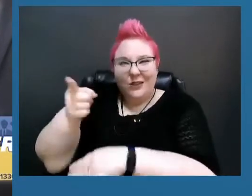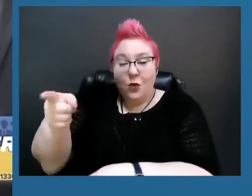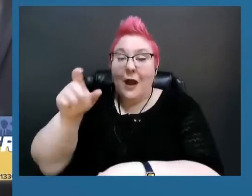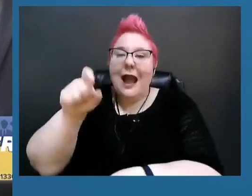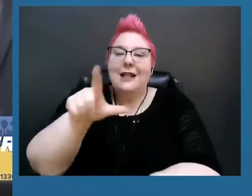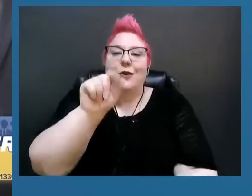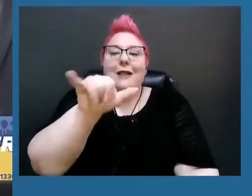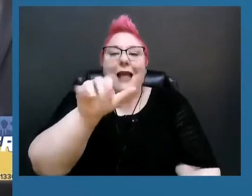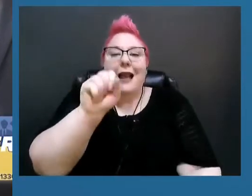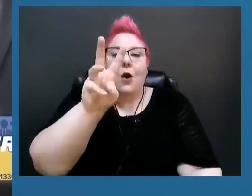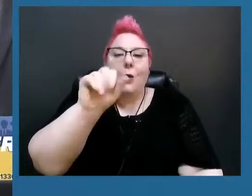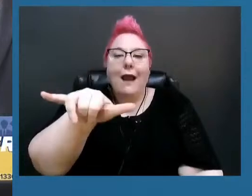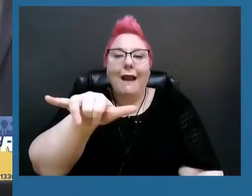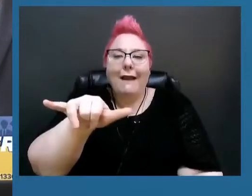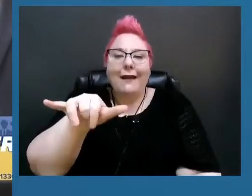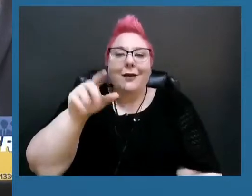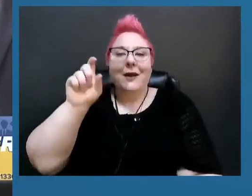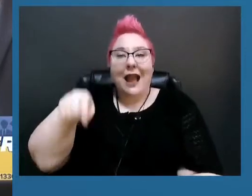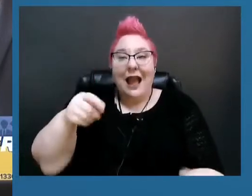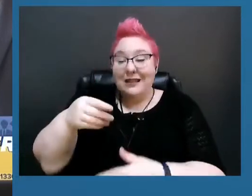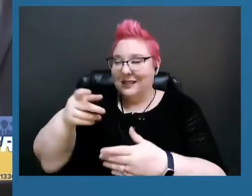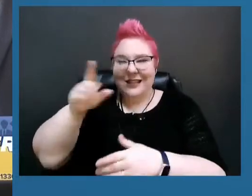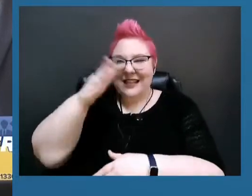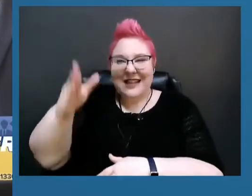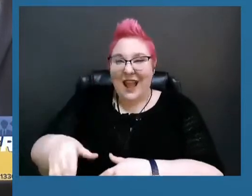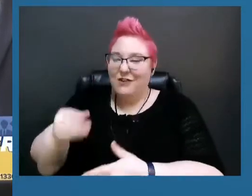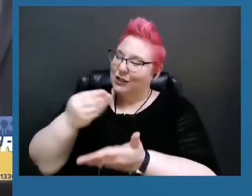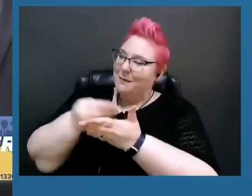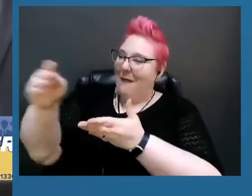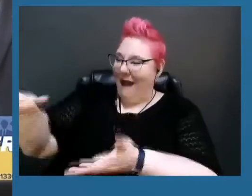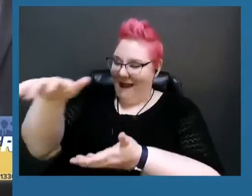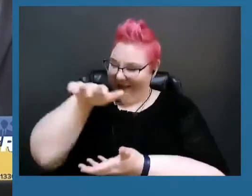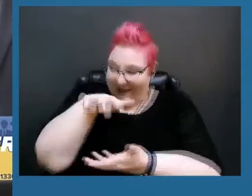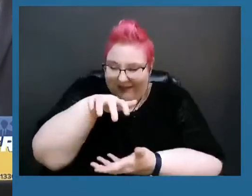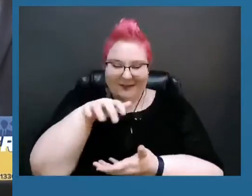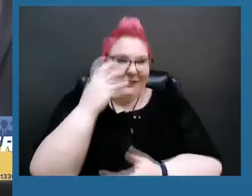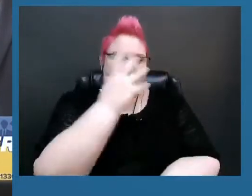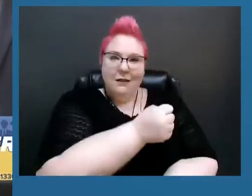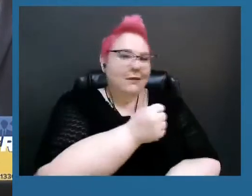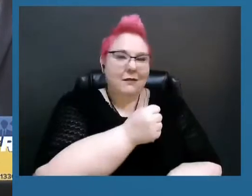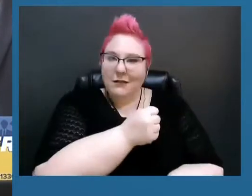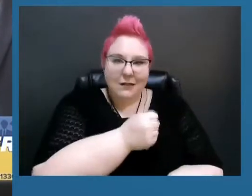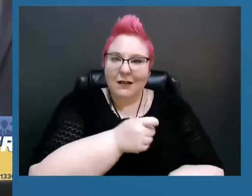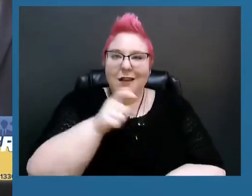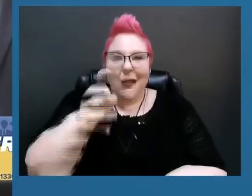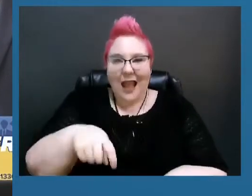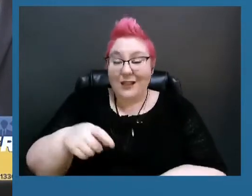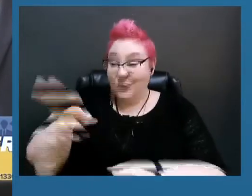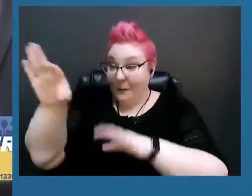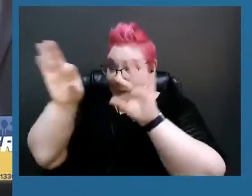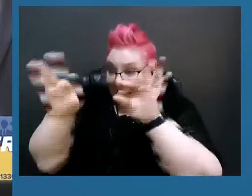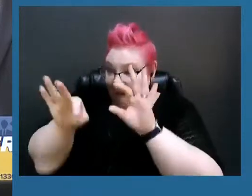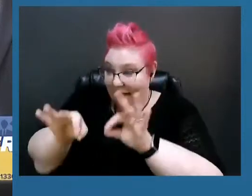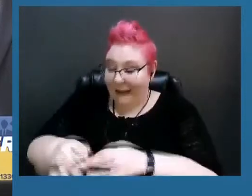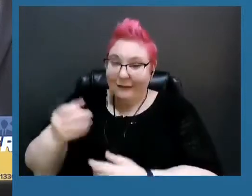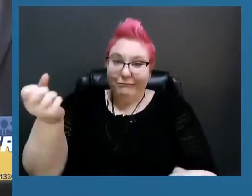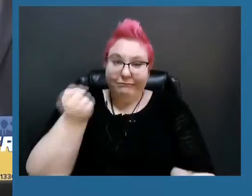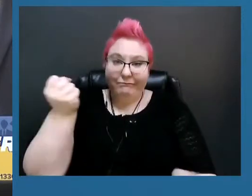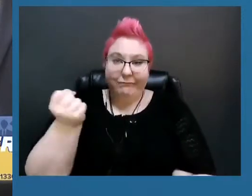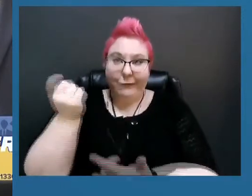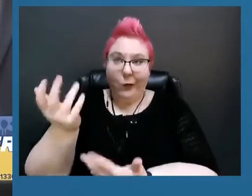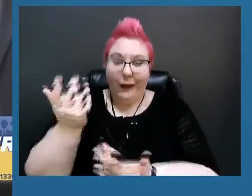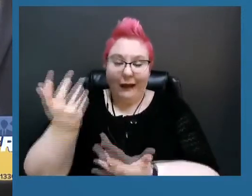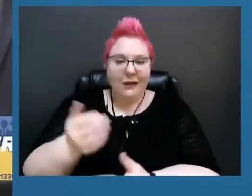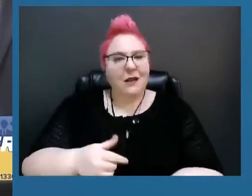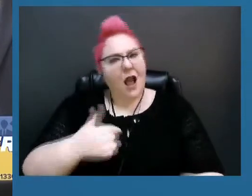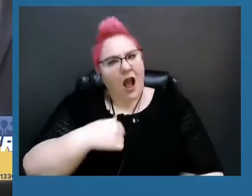walk out with the clothes you wanted to wear because you had to come back in a few more months when your mom could have paid for it. I understand that to my core. And I